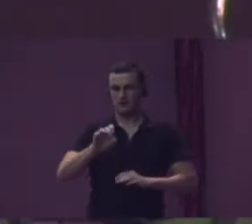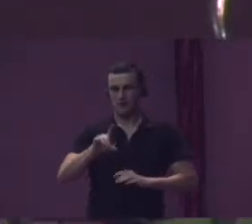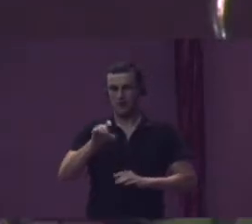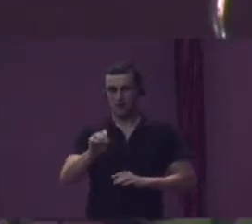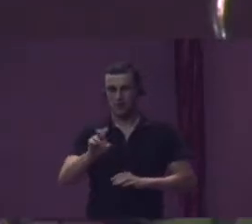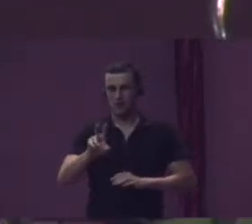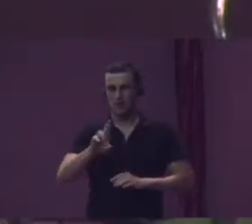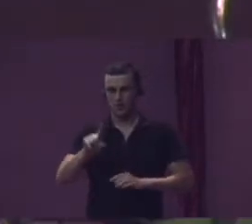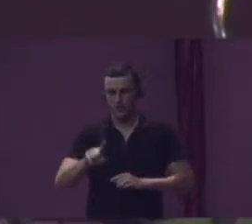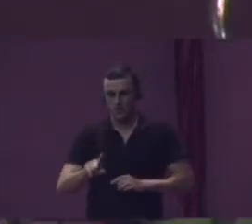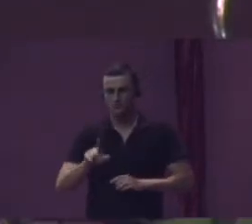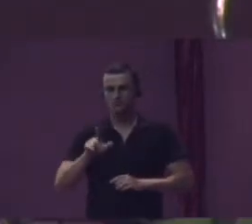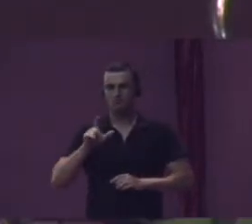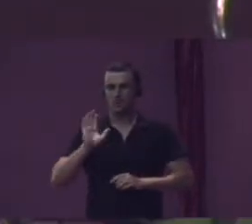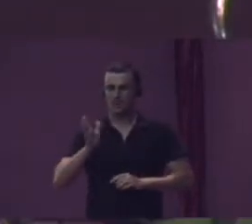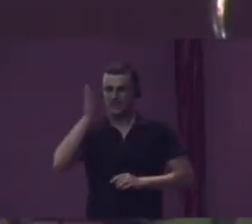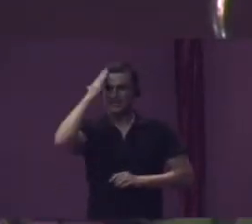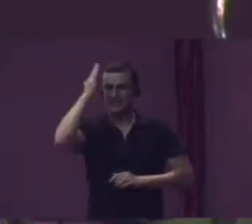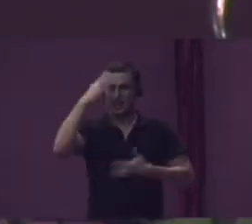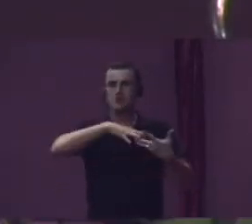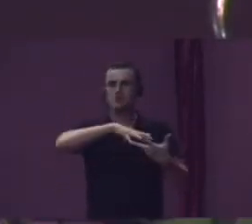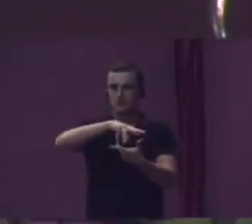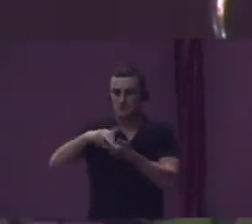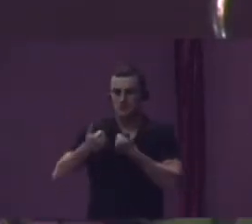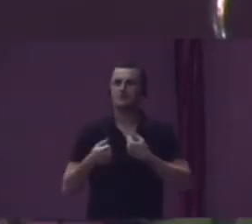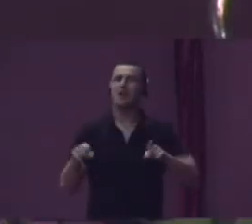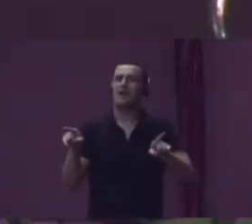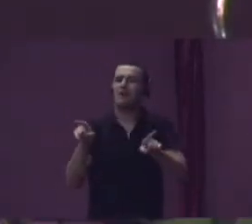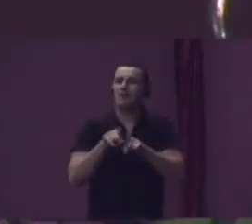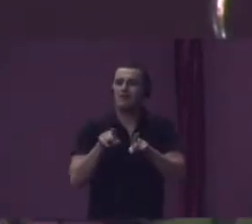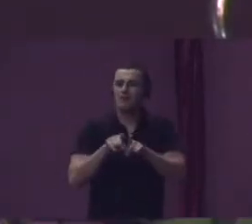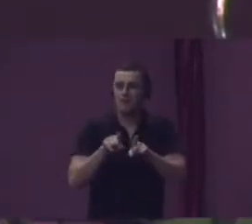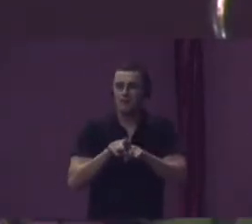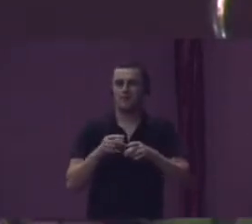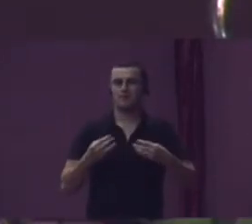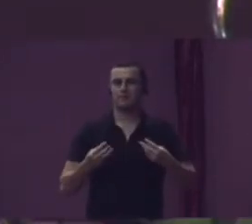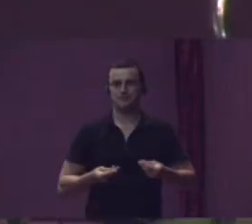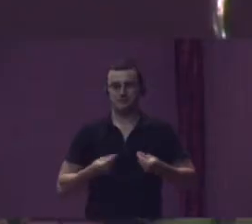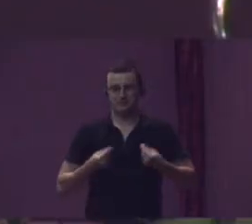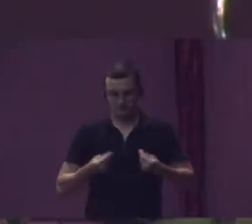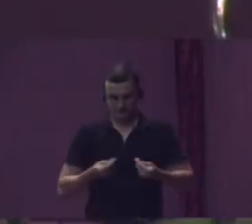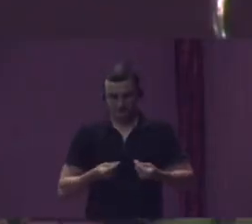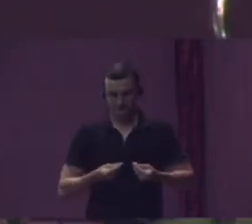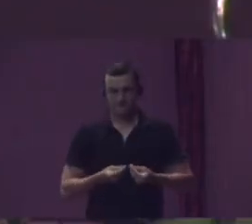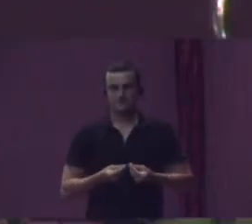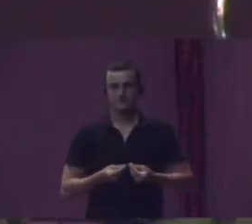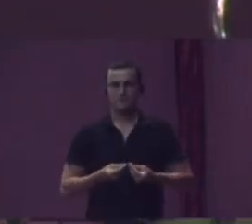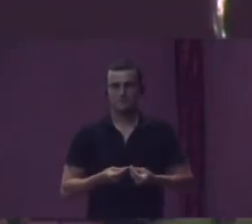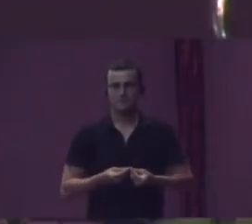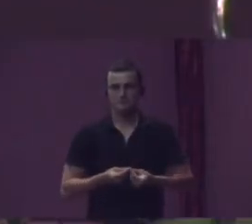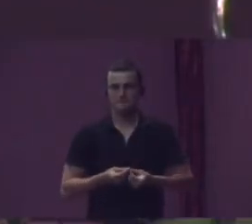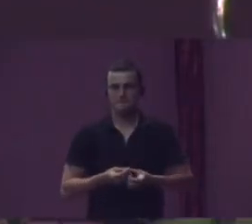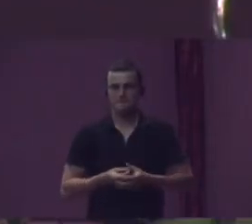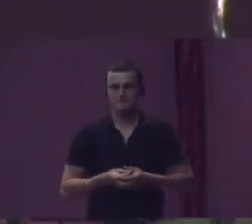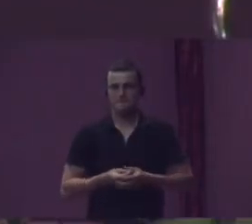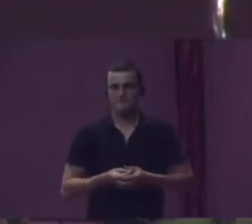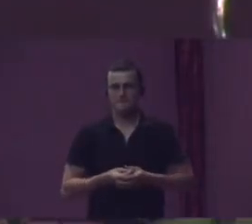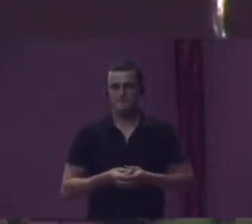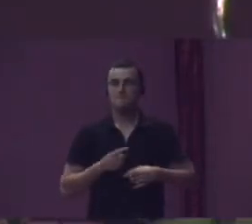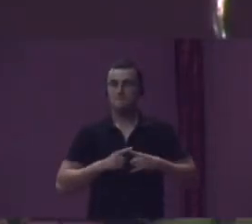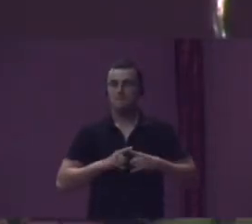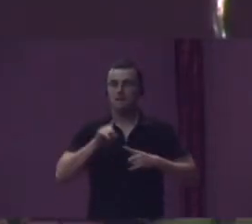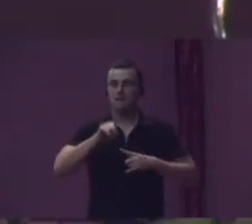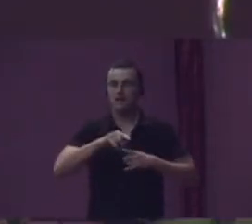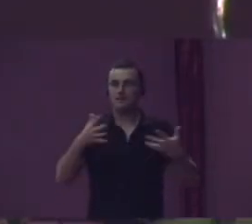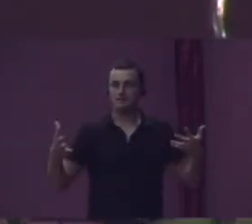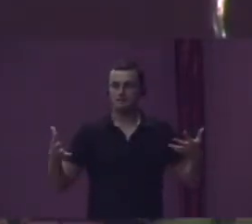also because it's exciting to be a part of an interdisciplinary conference, an interprofessional. I don't get those opportunities